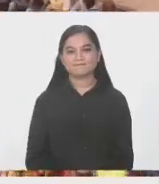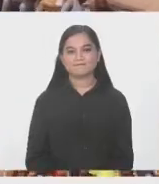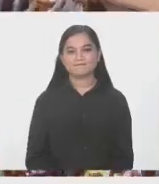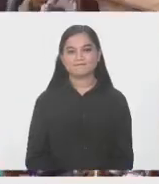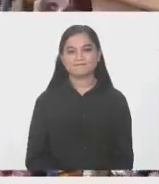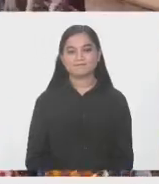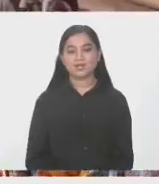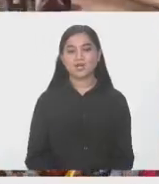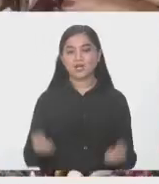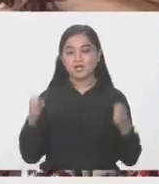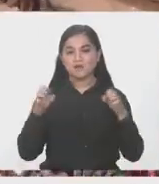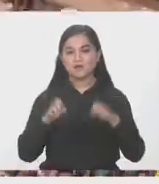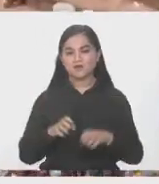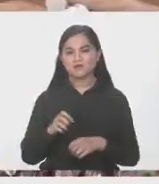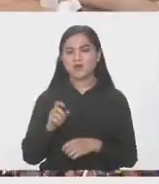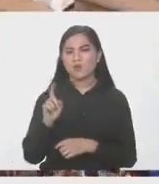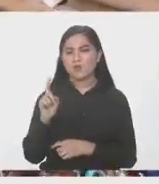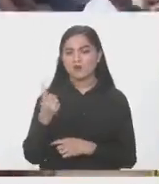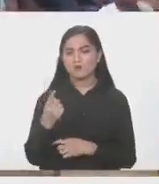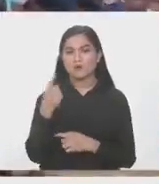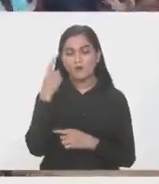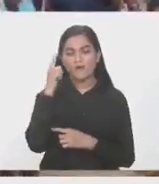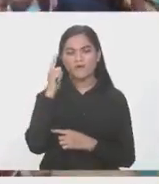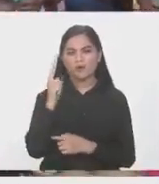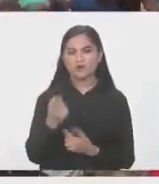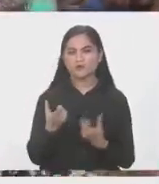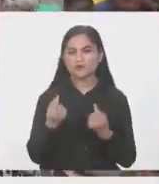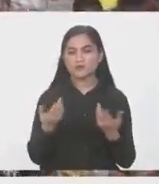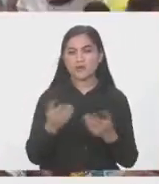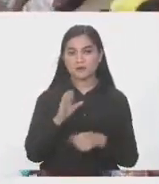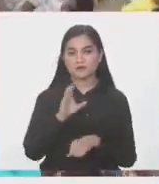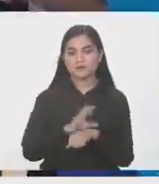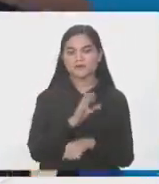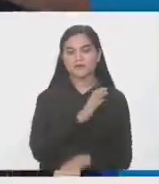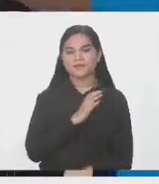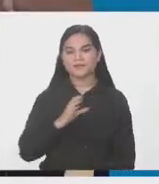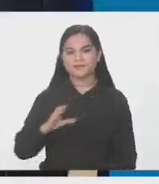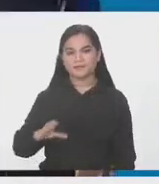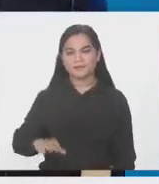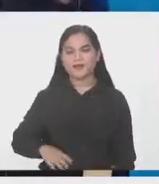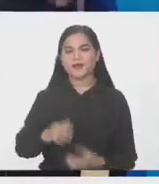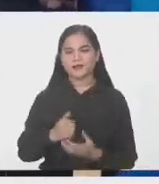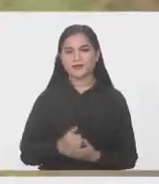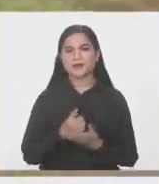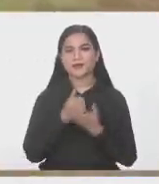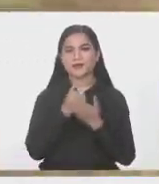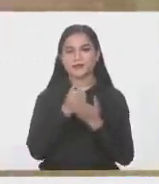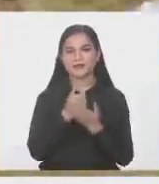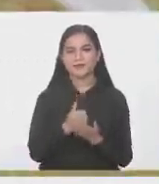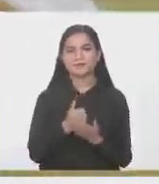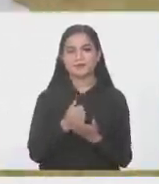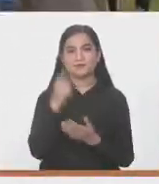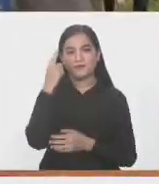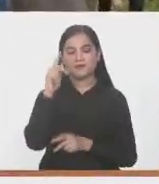The event was just one of the many efforts of the Iglesia Ni Cristo in helping and in reaching out to people in need in more